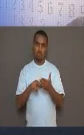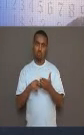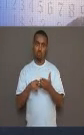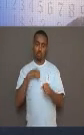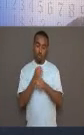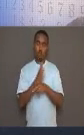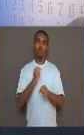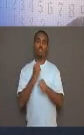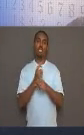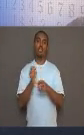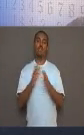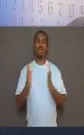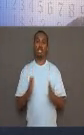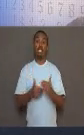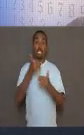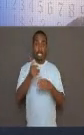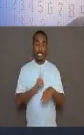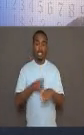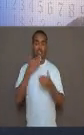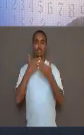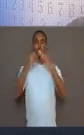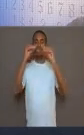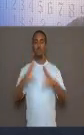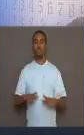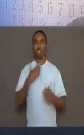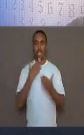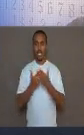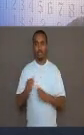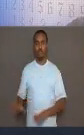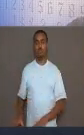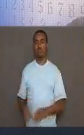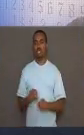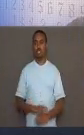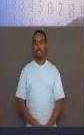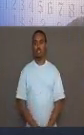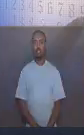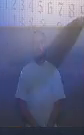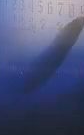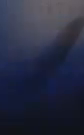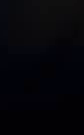writers. Until then, thank you, teacher. Thank you, students.